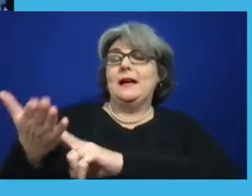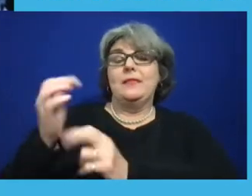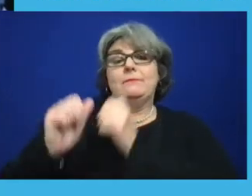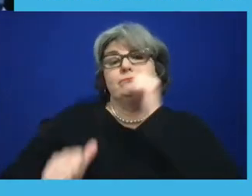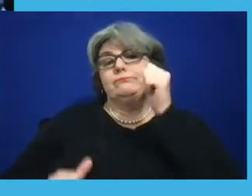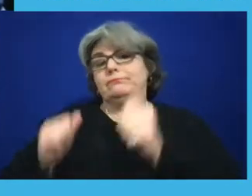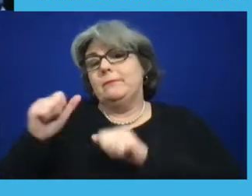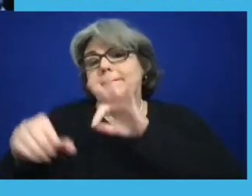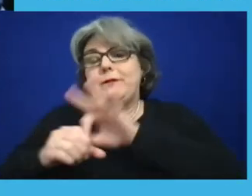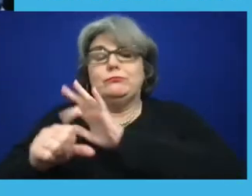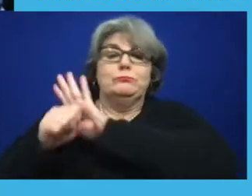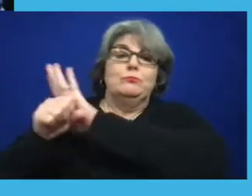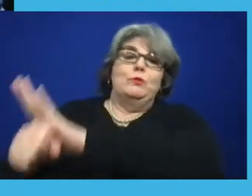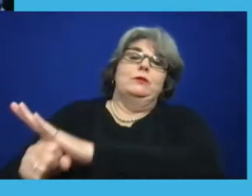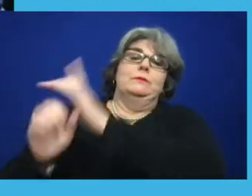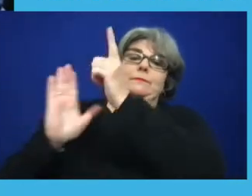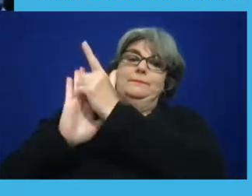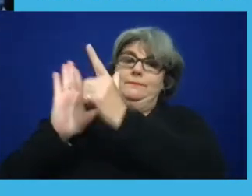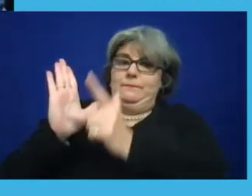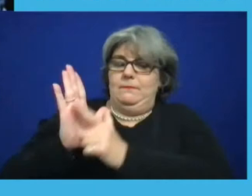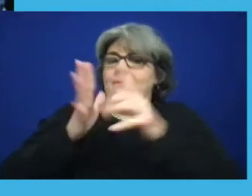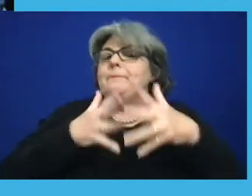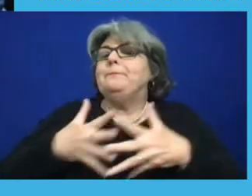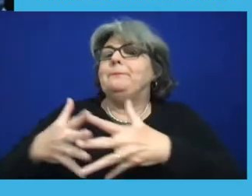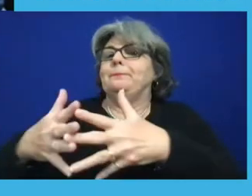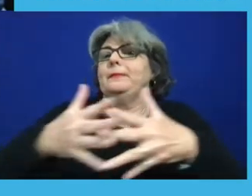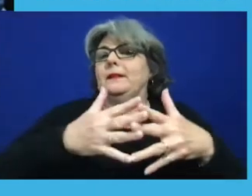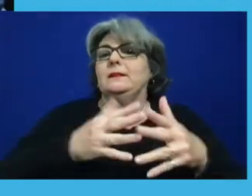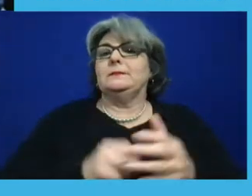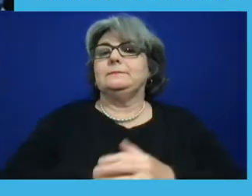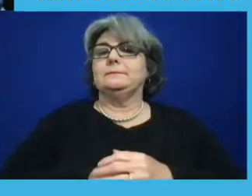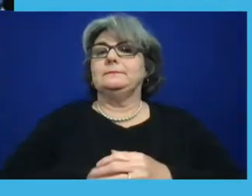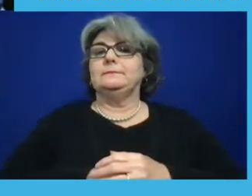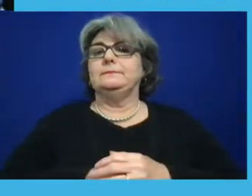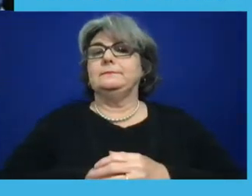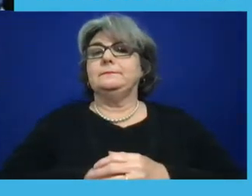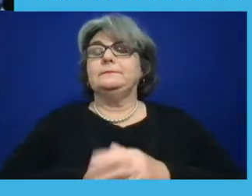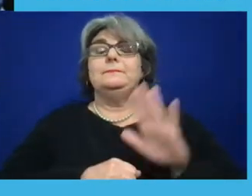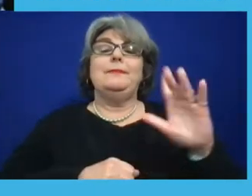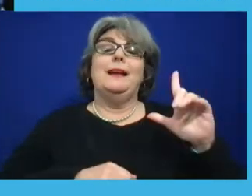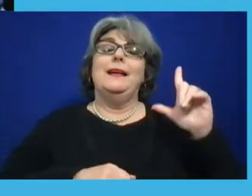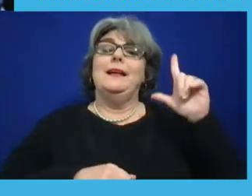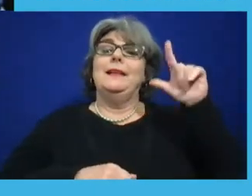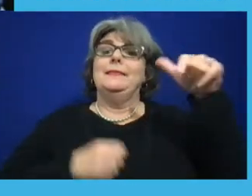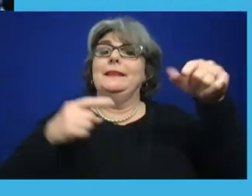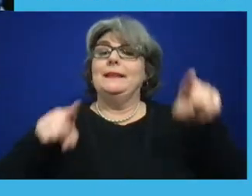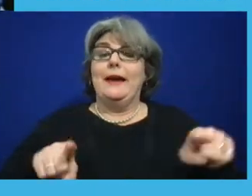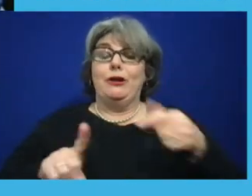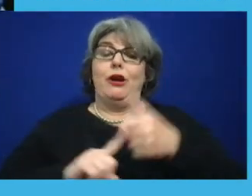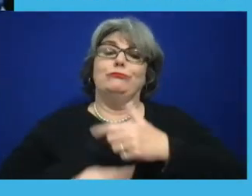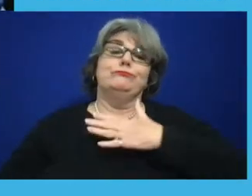Last year, Stacey's opponent signed one of the most aggressive voter suppression laws in the country.